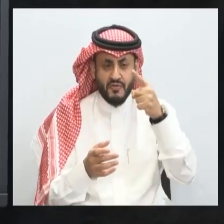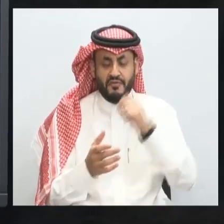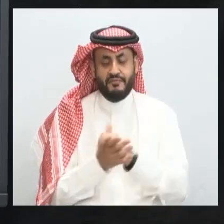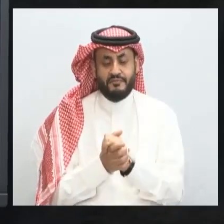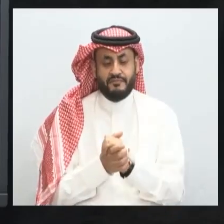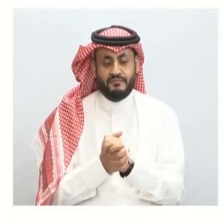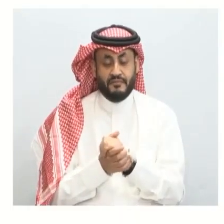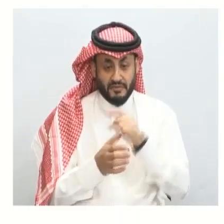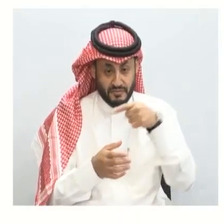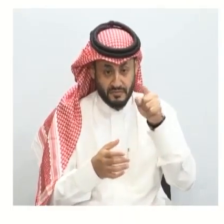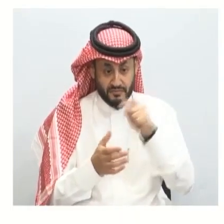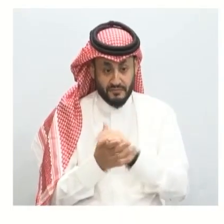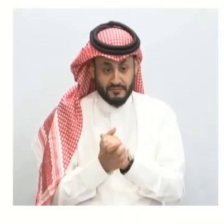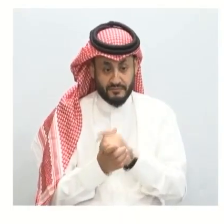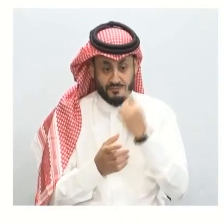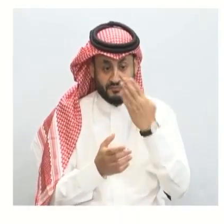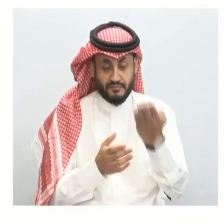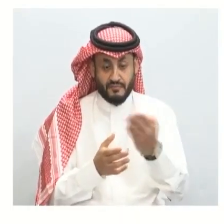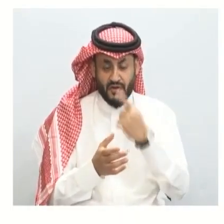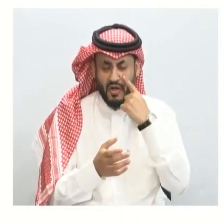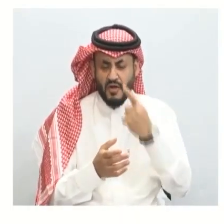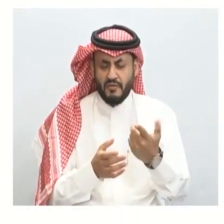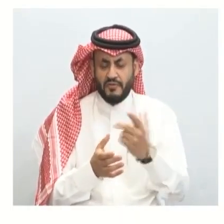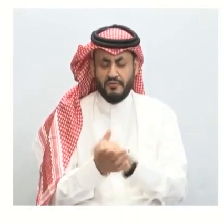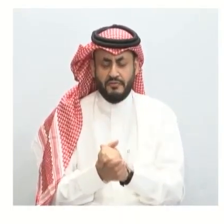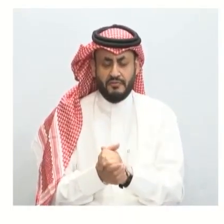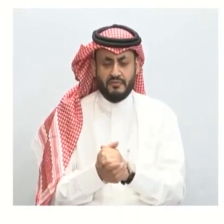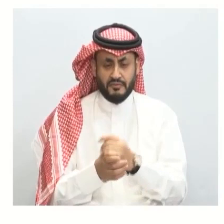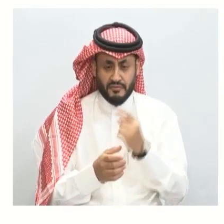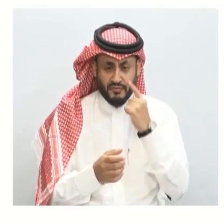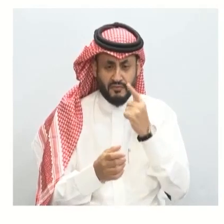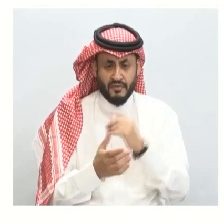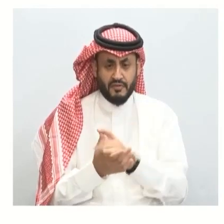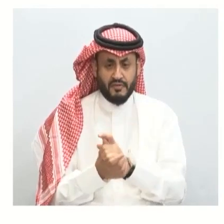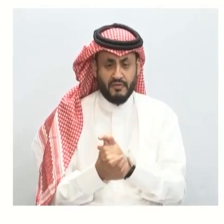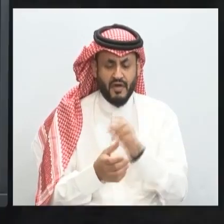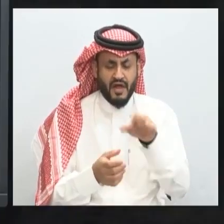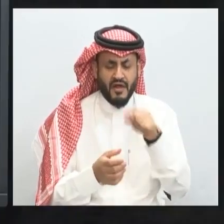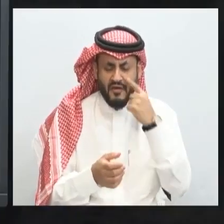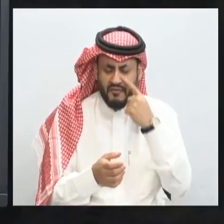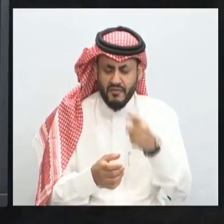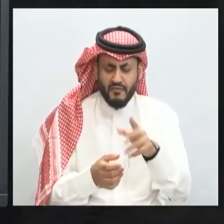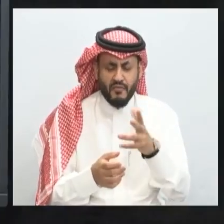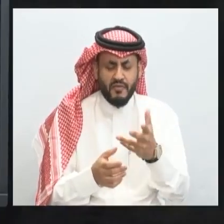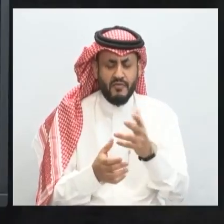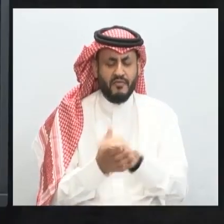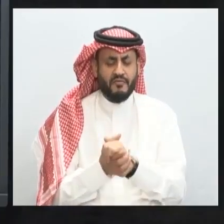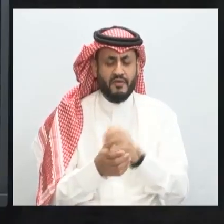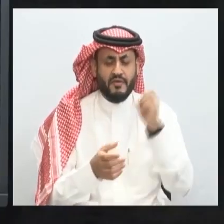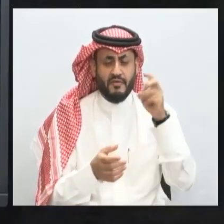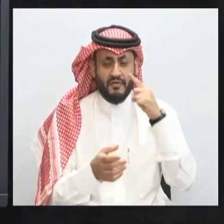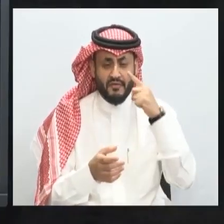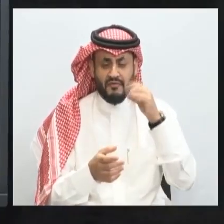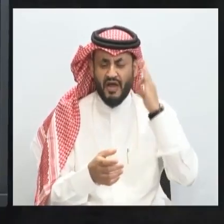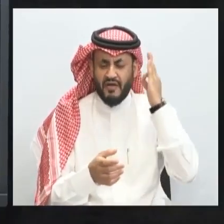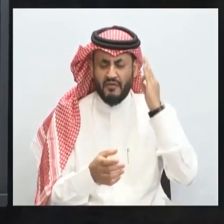if this is true, we have here the word detect here. Now, detect means that you are going to find something or some kind of signal that is